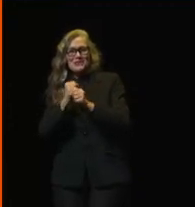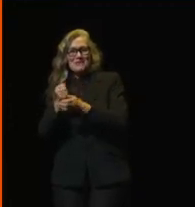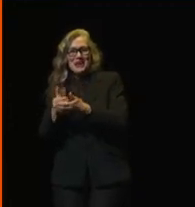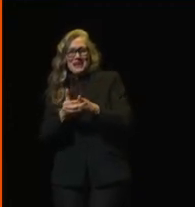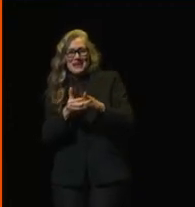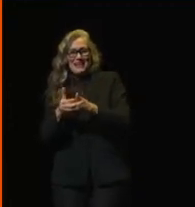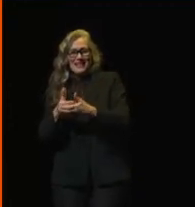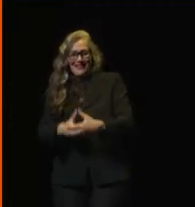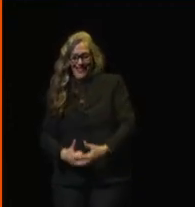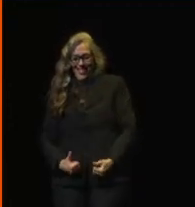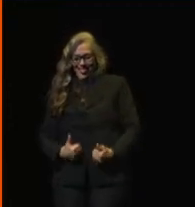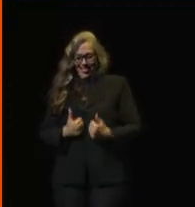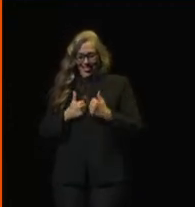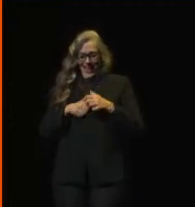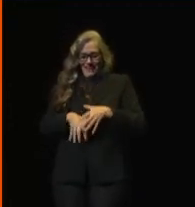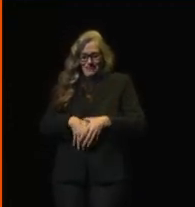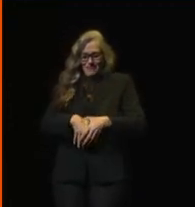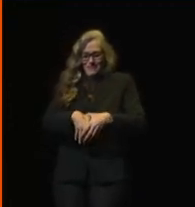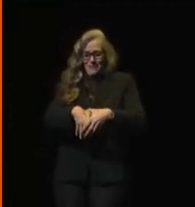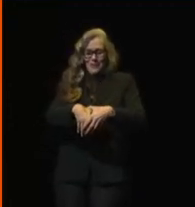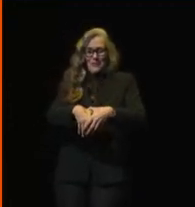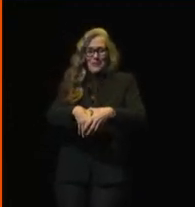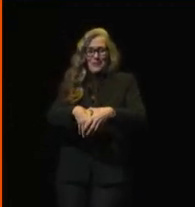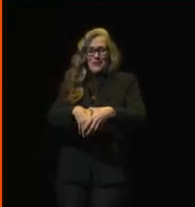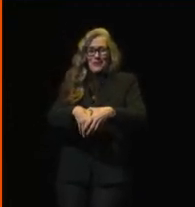opposite of a tragedy.